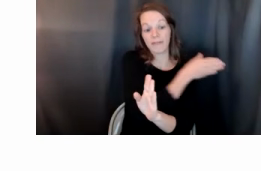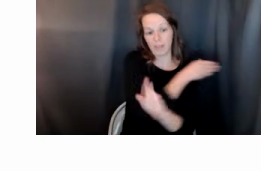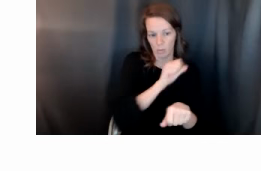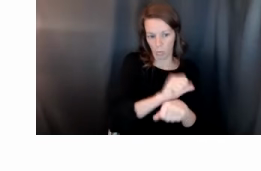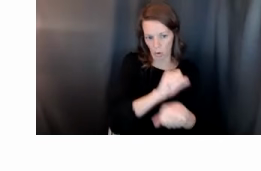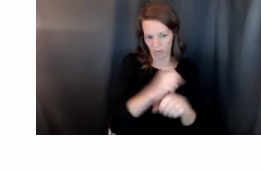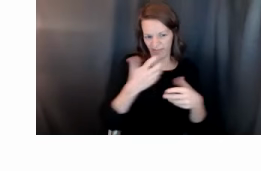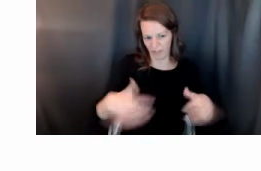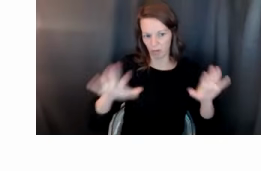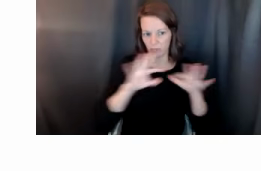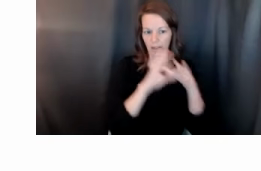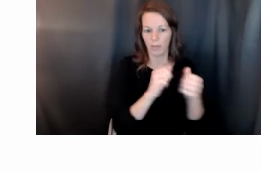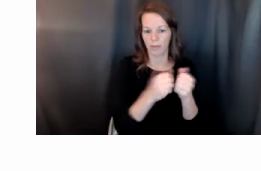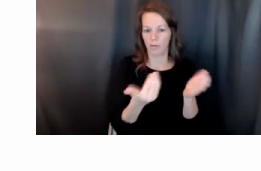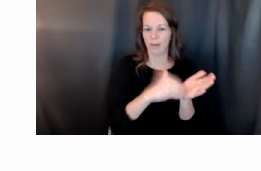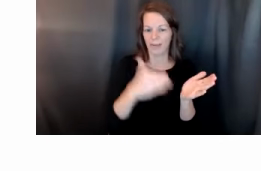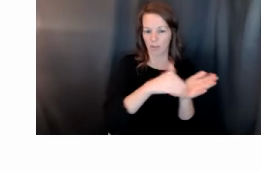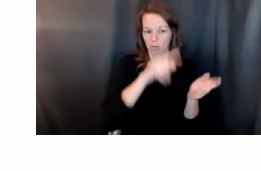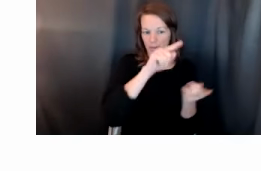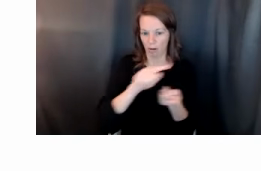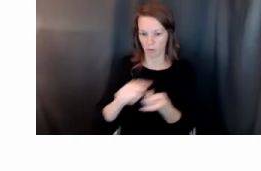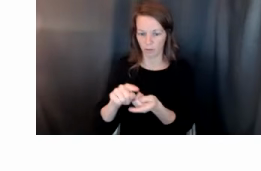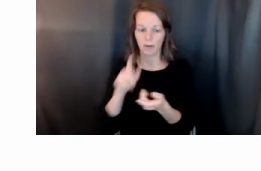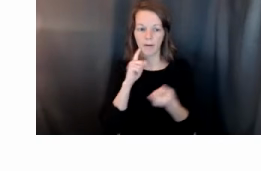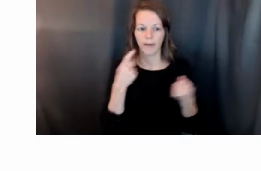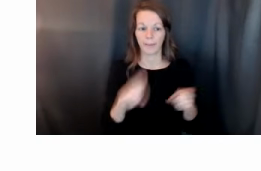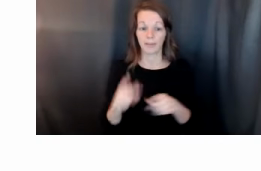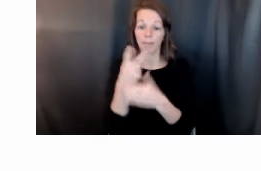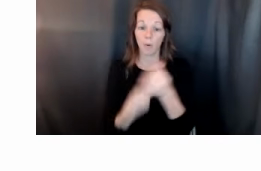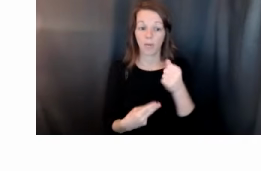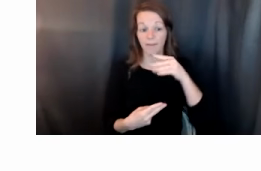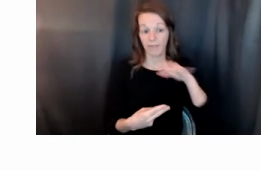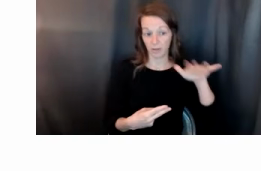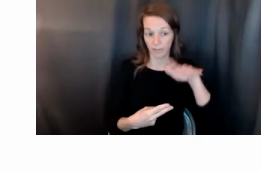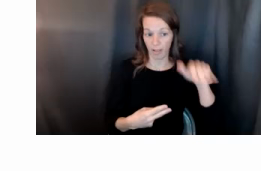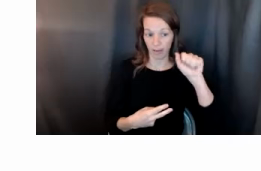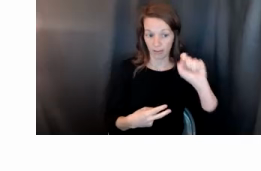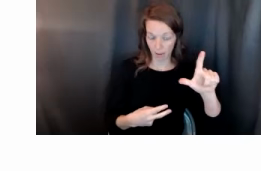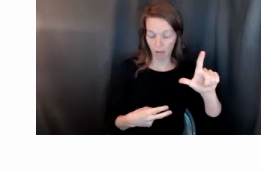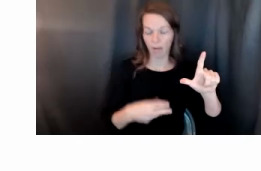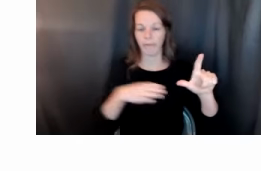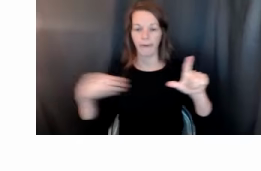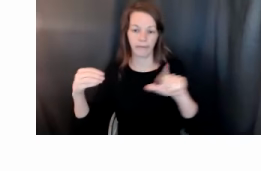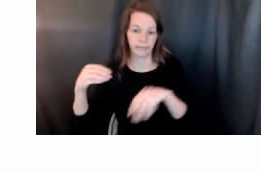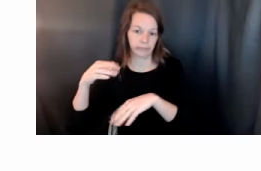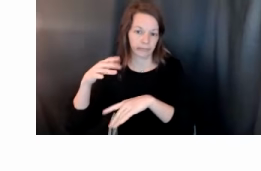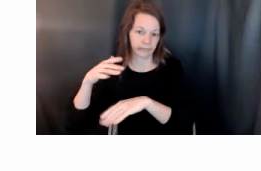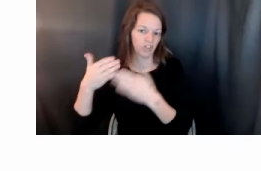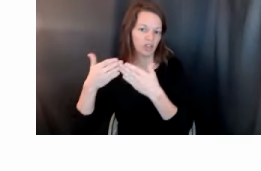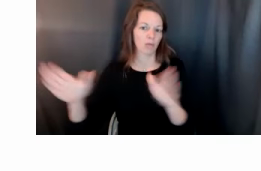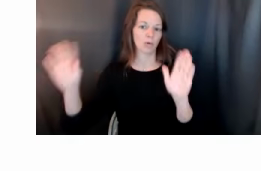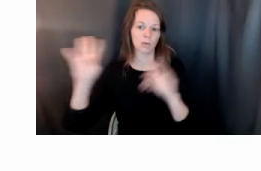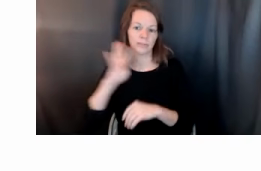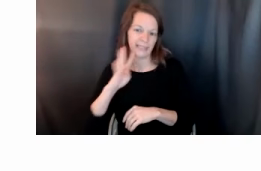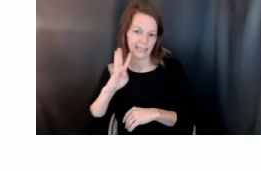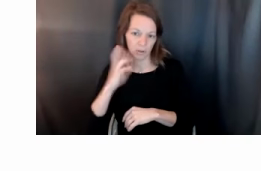done on repetition reduction as it occurs in both fingerspelling in American Sign Language and in general speech